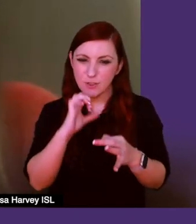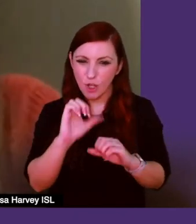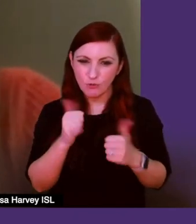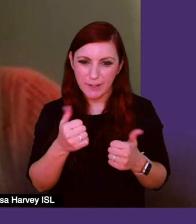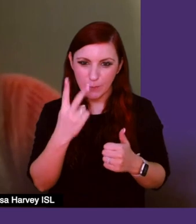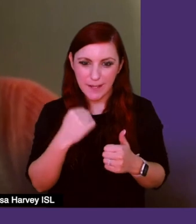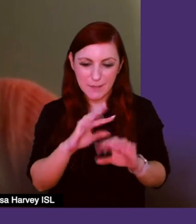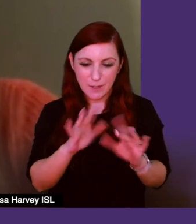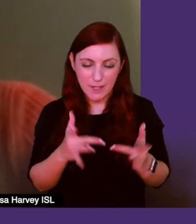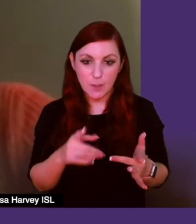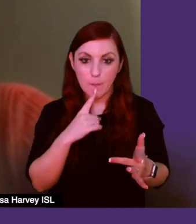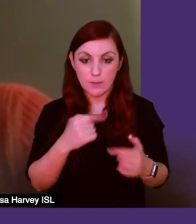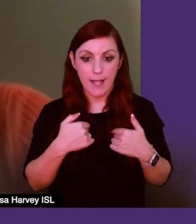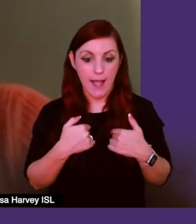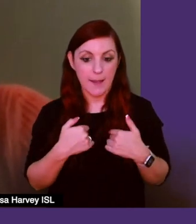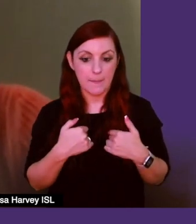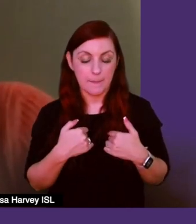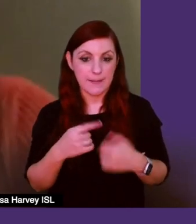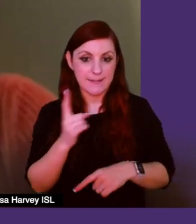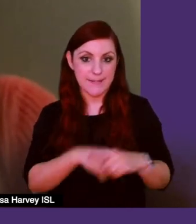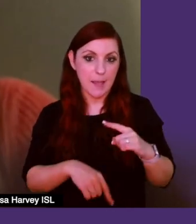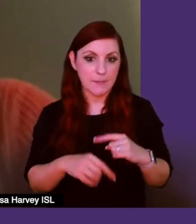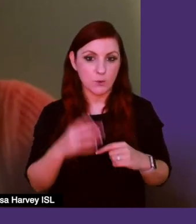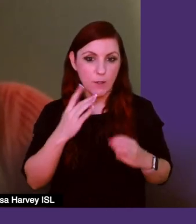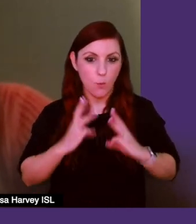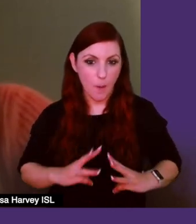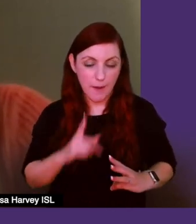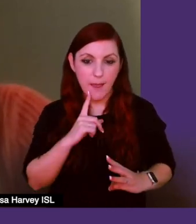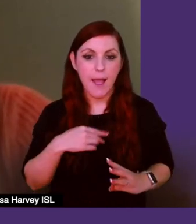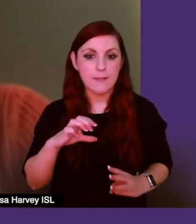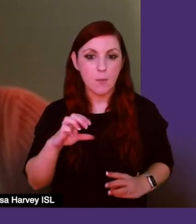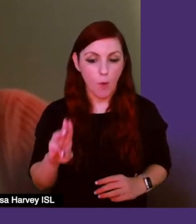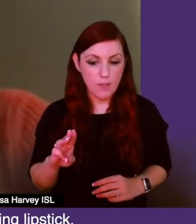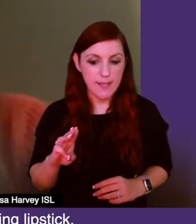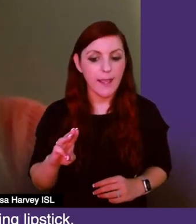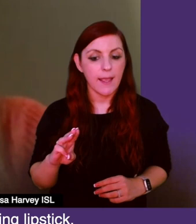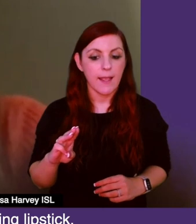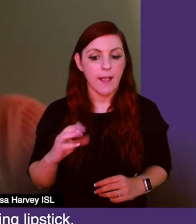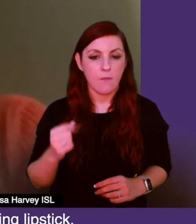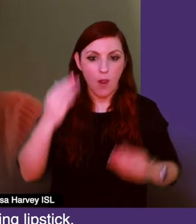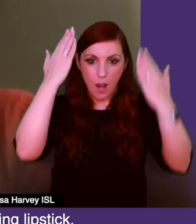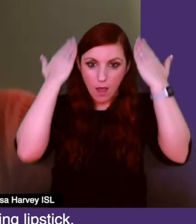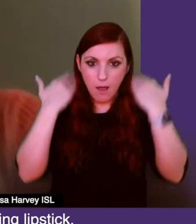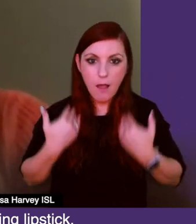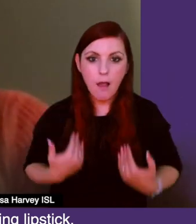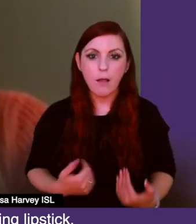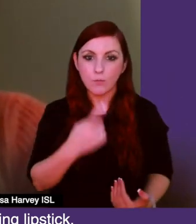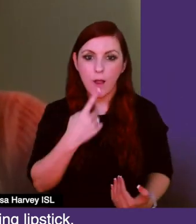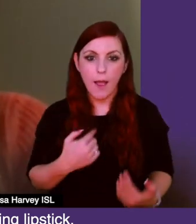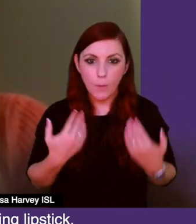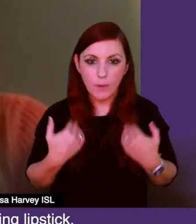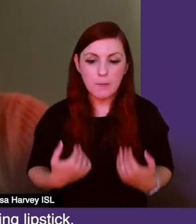super, but I am a disabled white woman. I have cerebral palsy. I have long brown